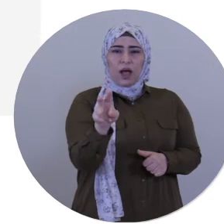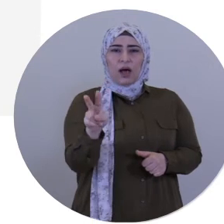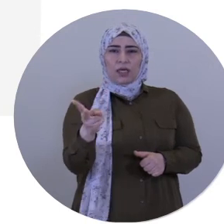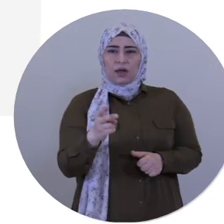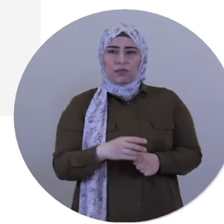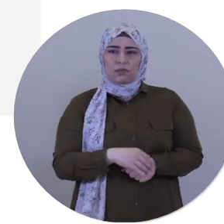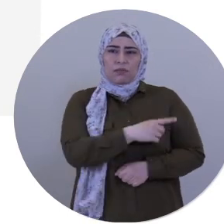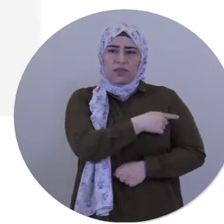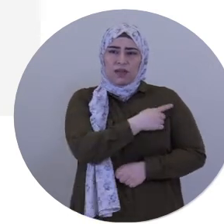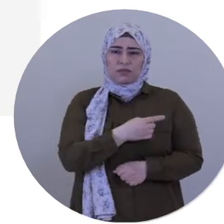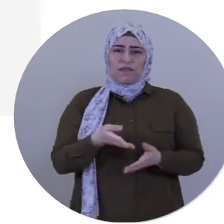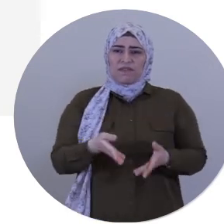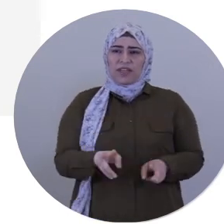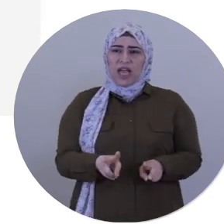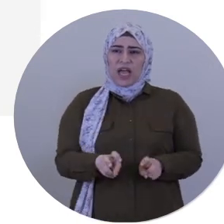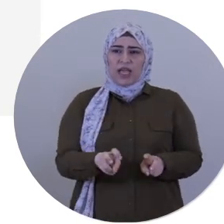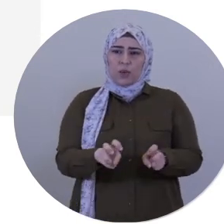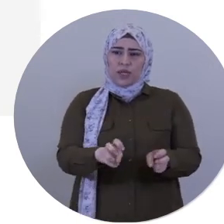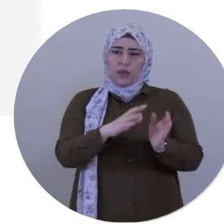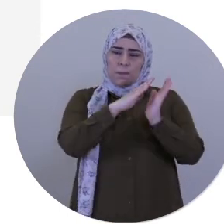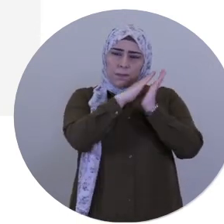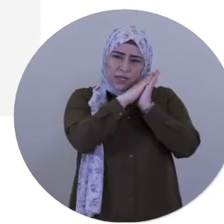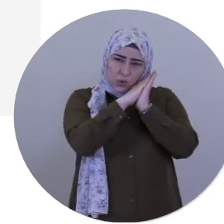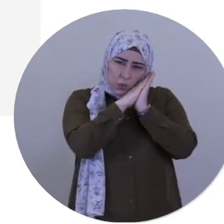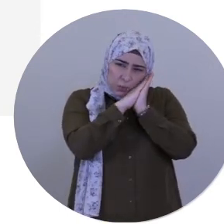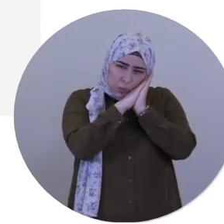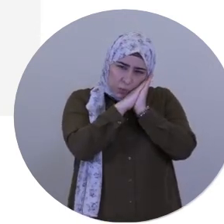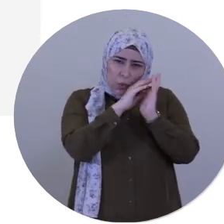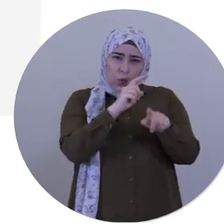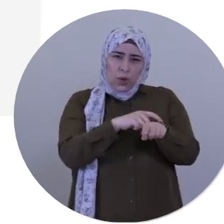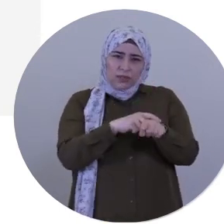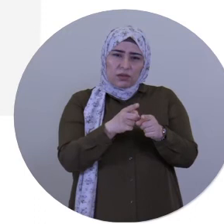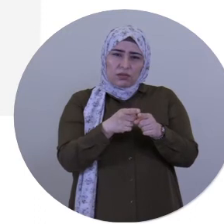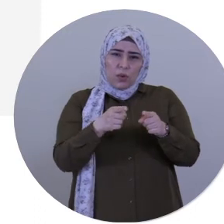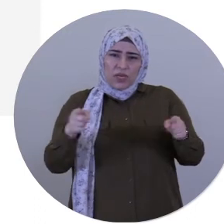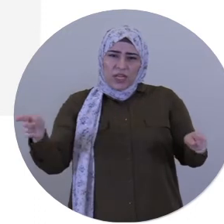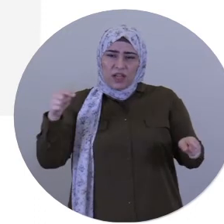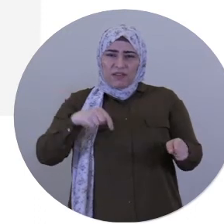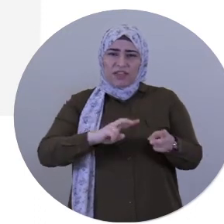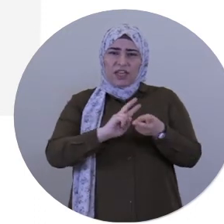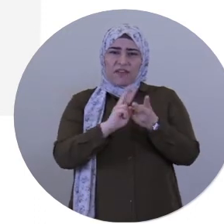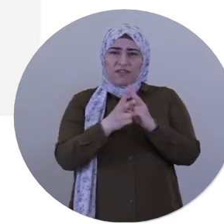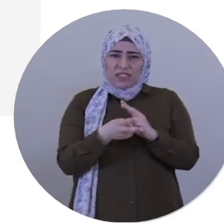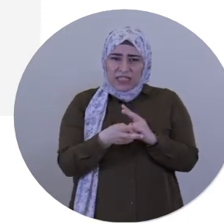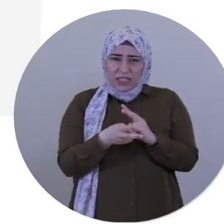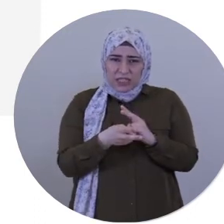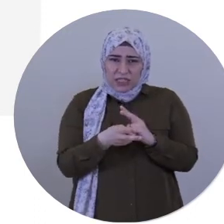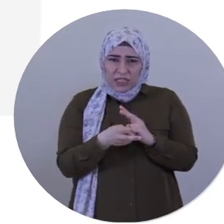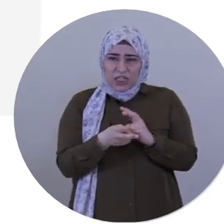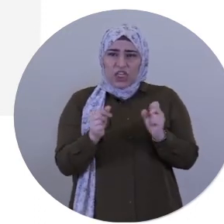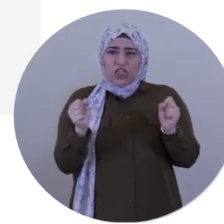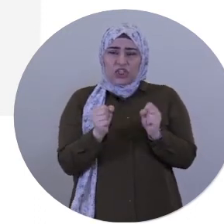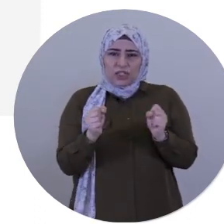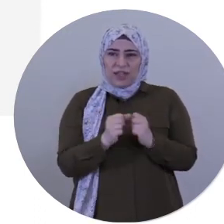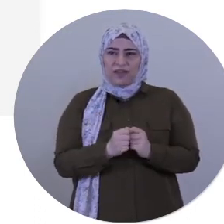animals sleep through or hide during the winter, I can also say other animals hibernate